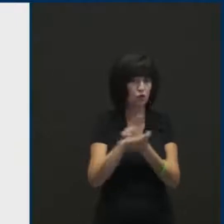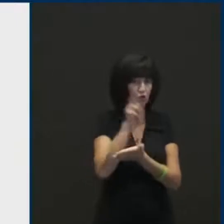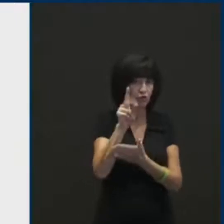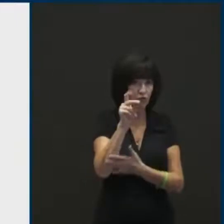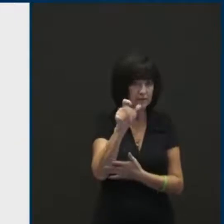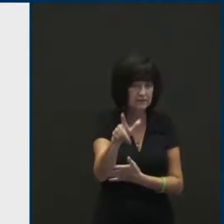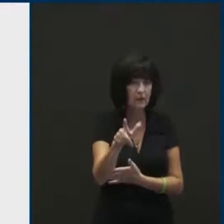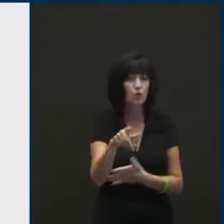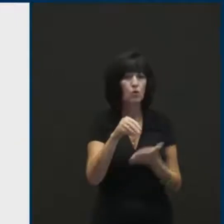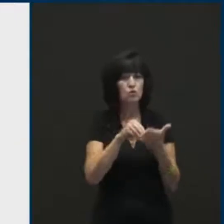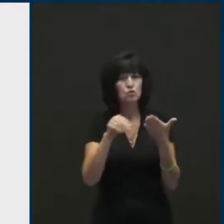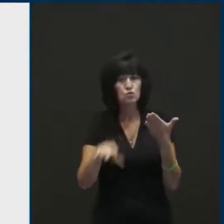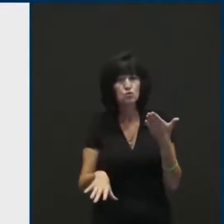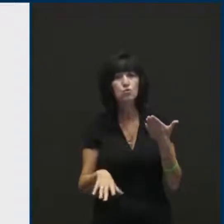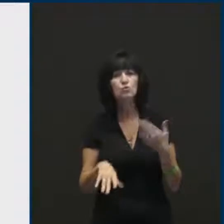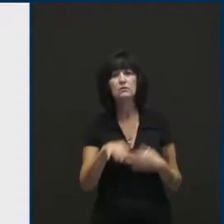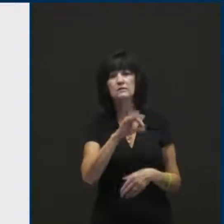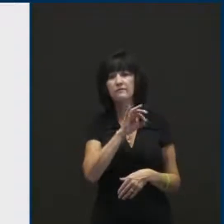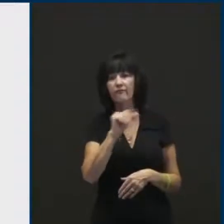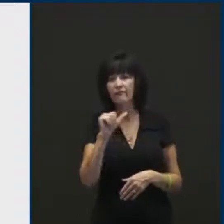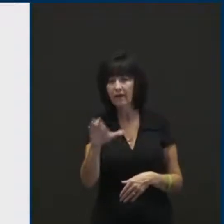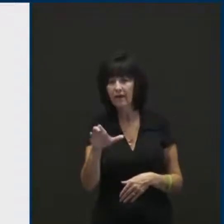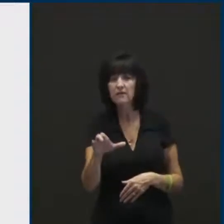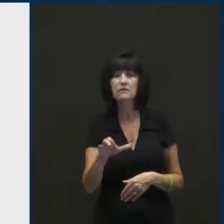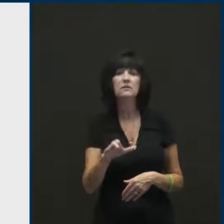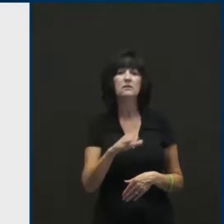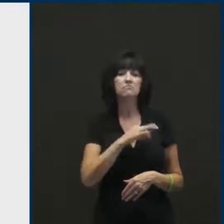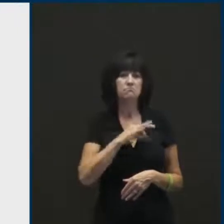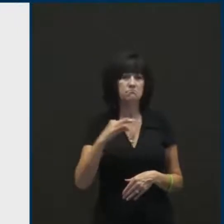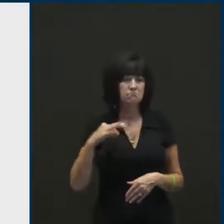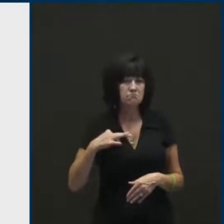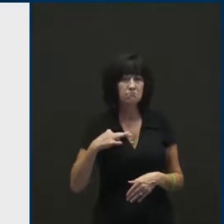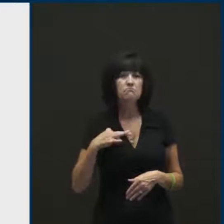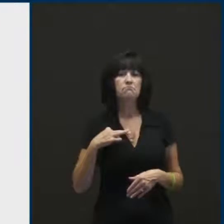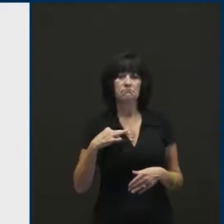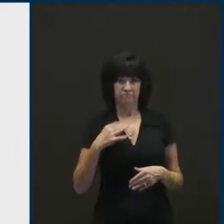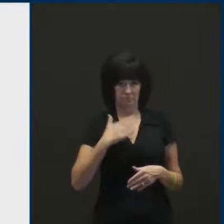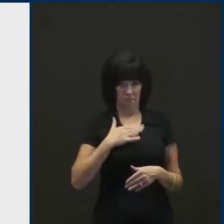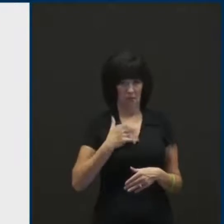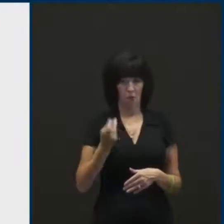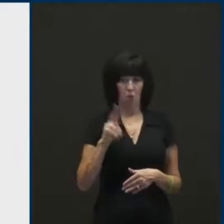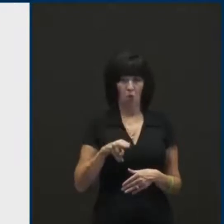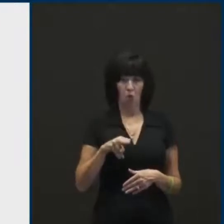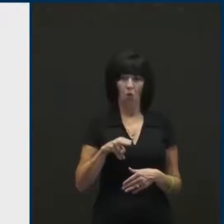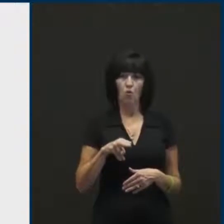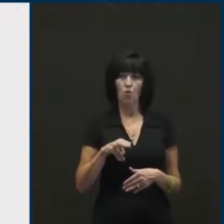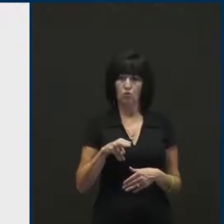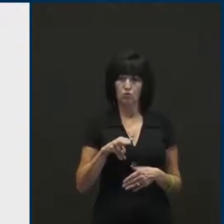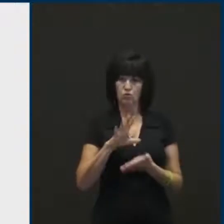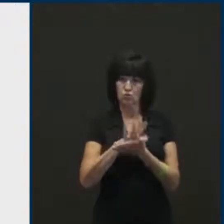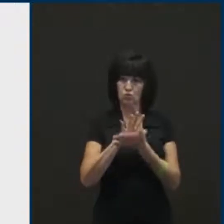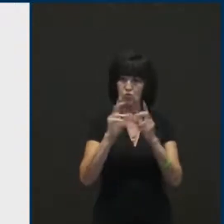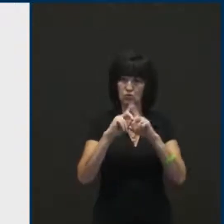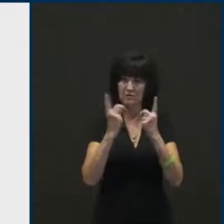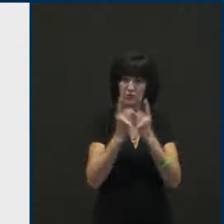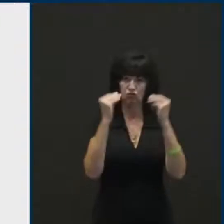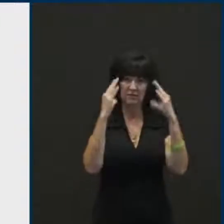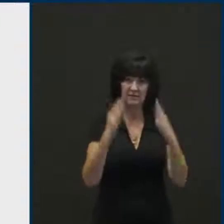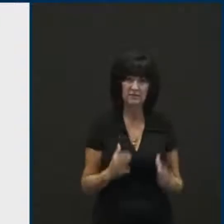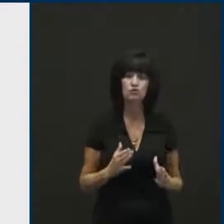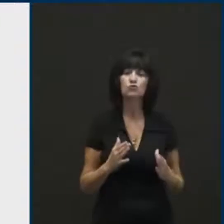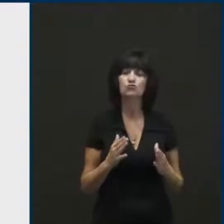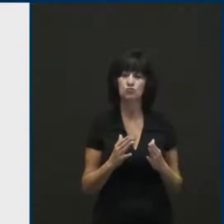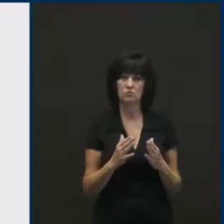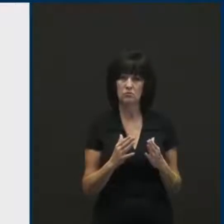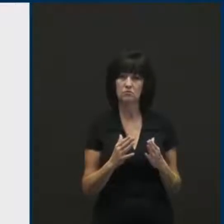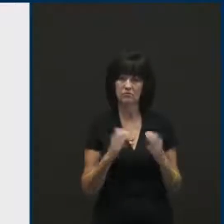their students and faculty, and with our own teachers and educators as they come back in school. One of the things